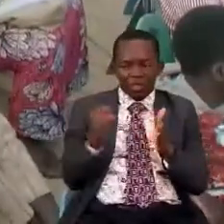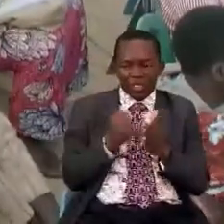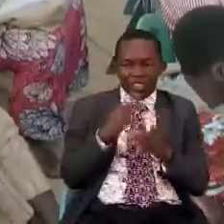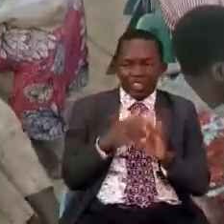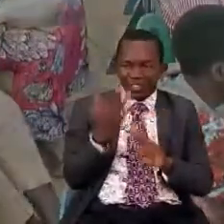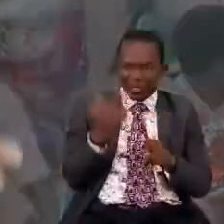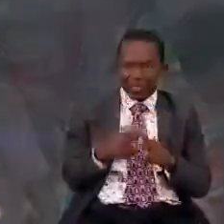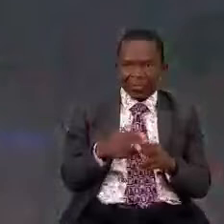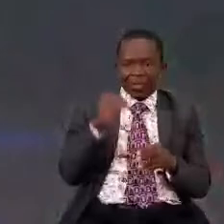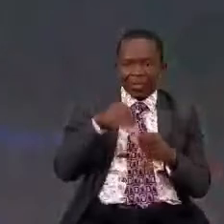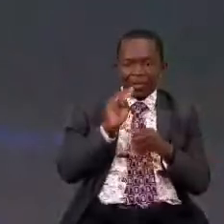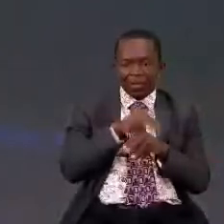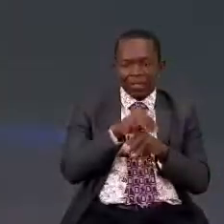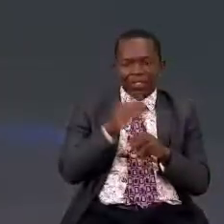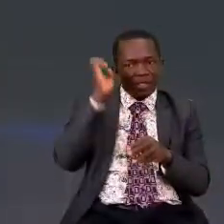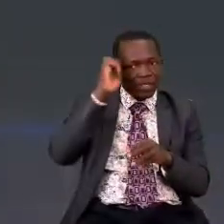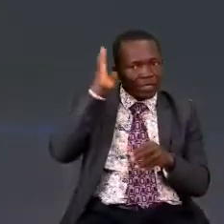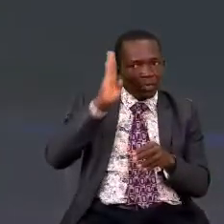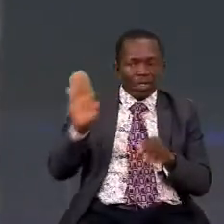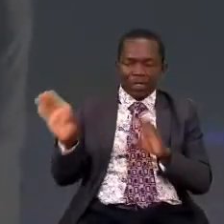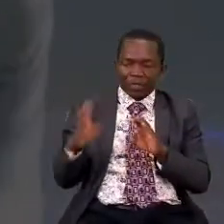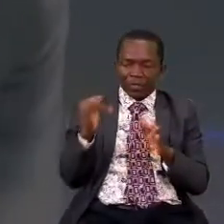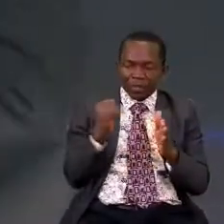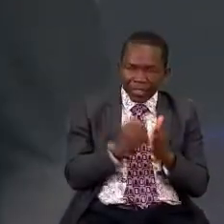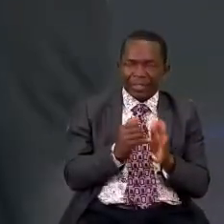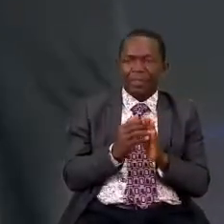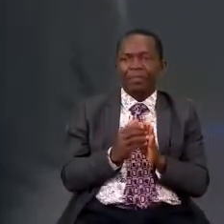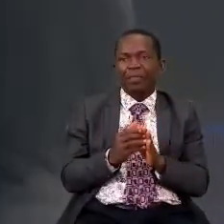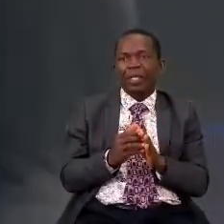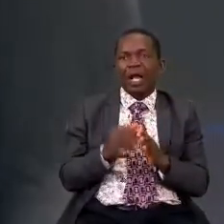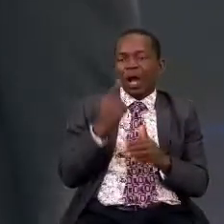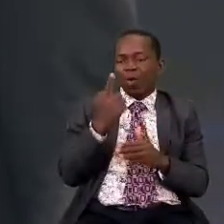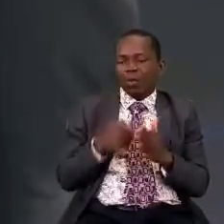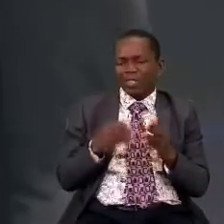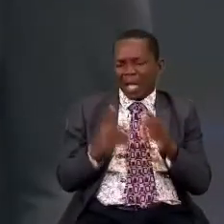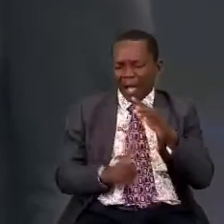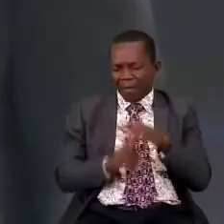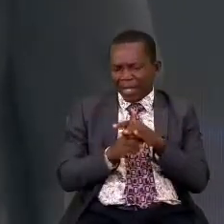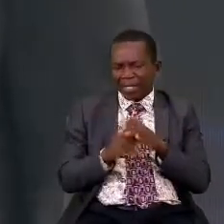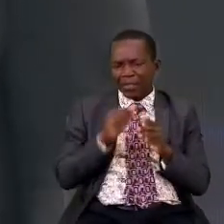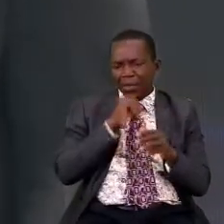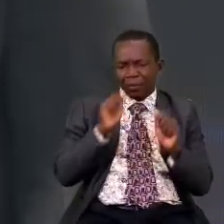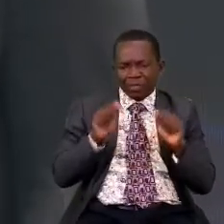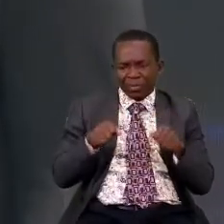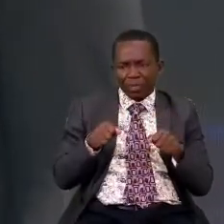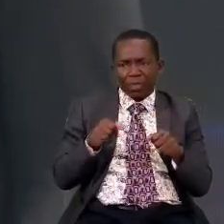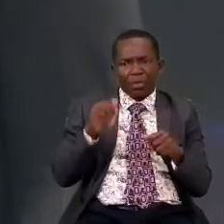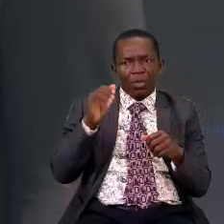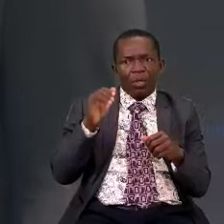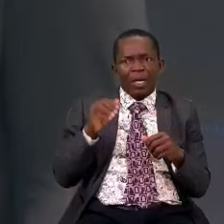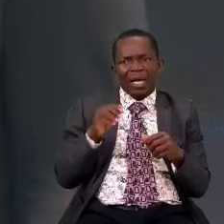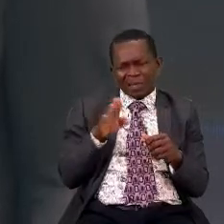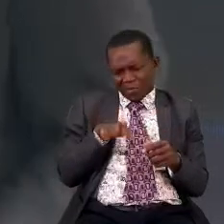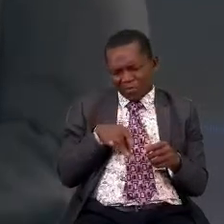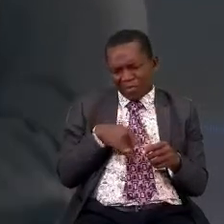be done, and you maybe you are saying, if I had all this 30 years ago when I started